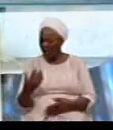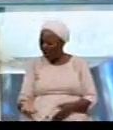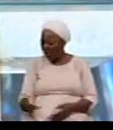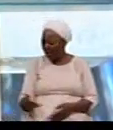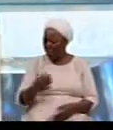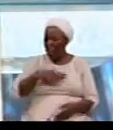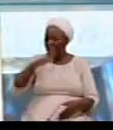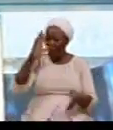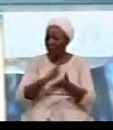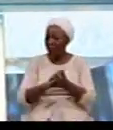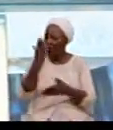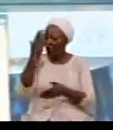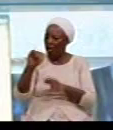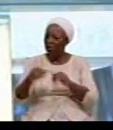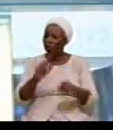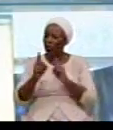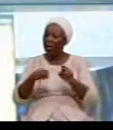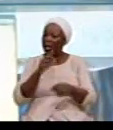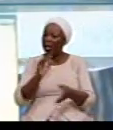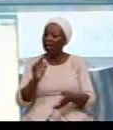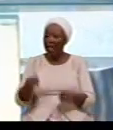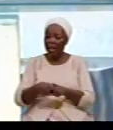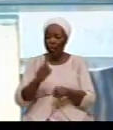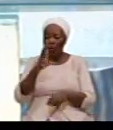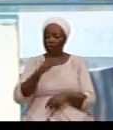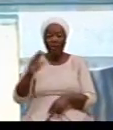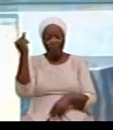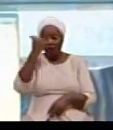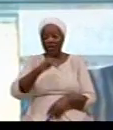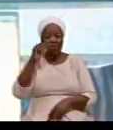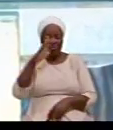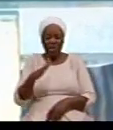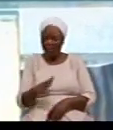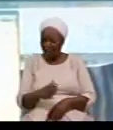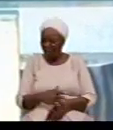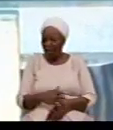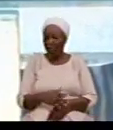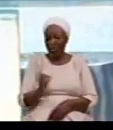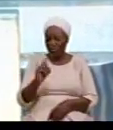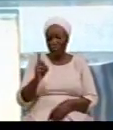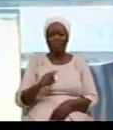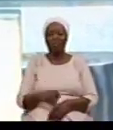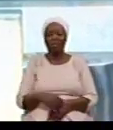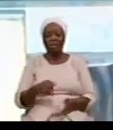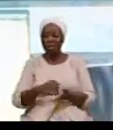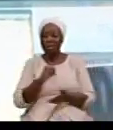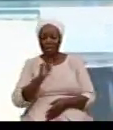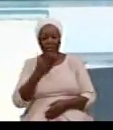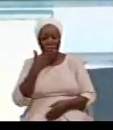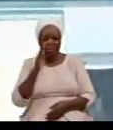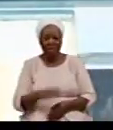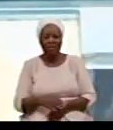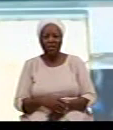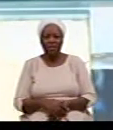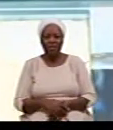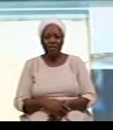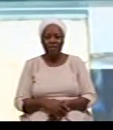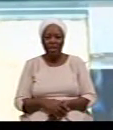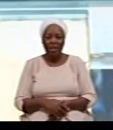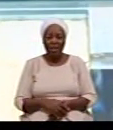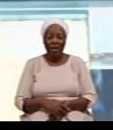higher, something greater from you. You shouldn't have said that. There was no